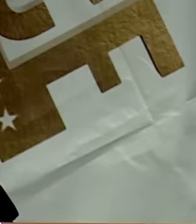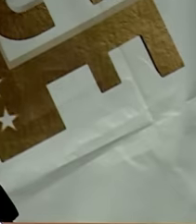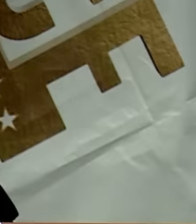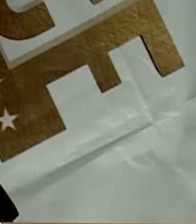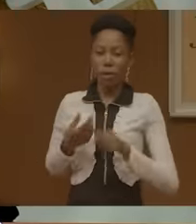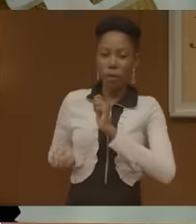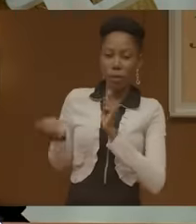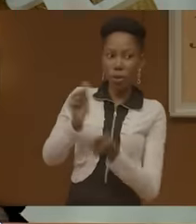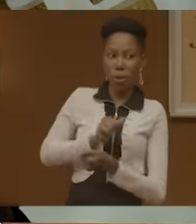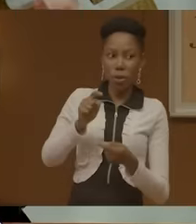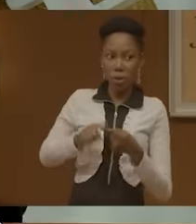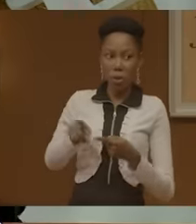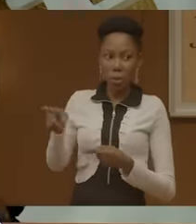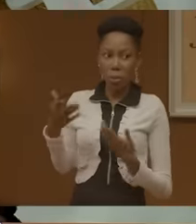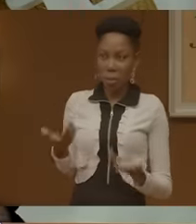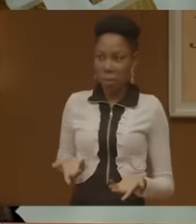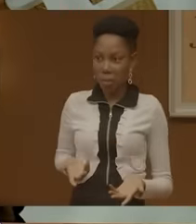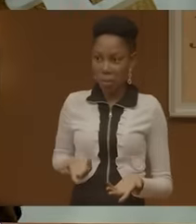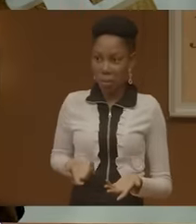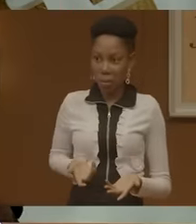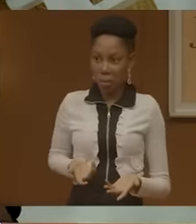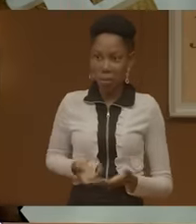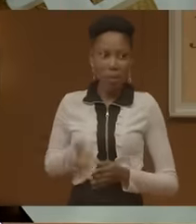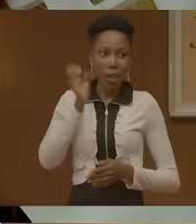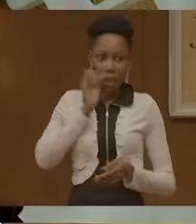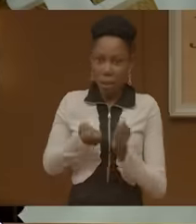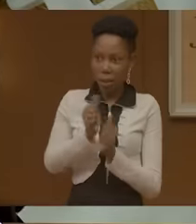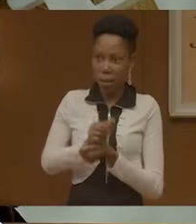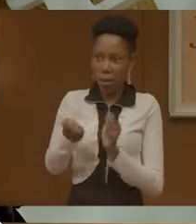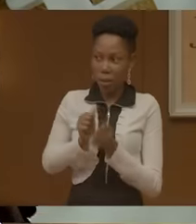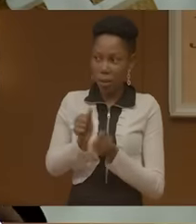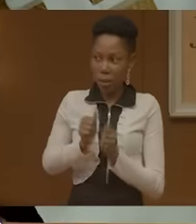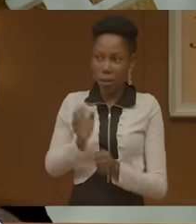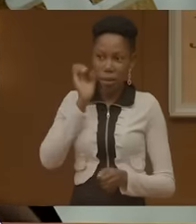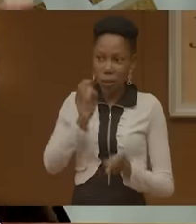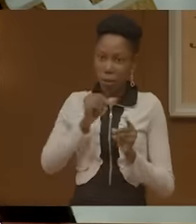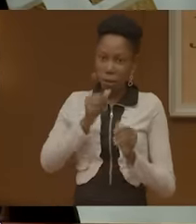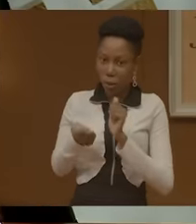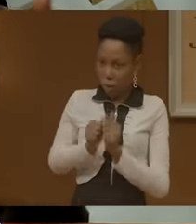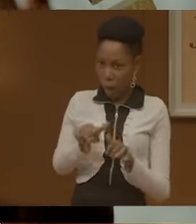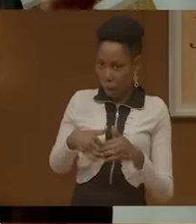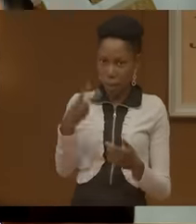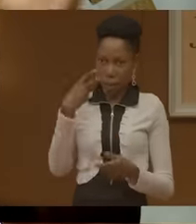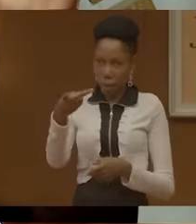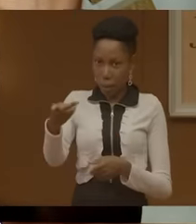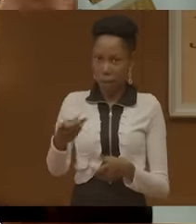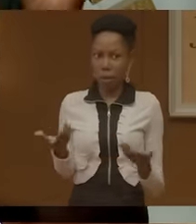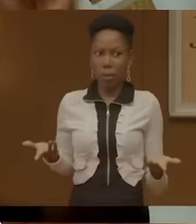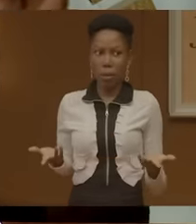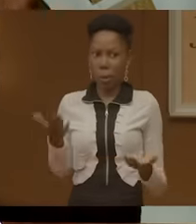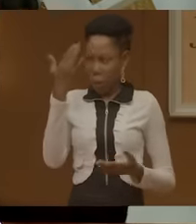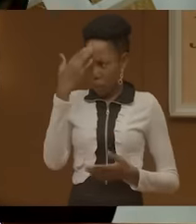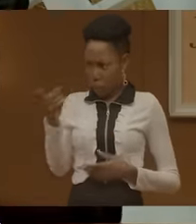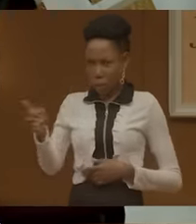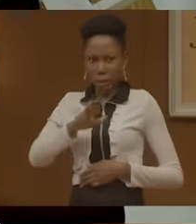into this matter. I have not said anything. She has changed. Nothing to back it up. You say she has changed. You have not said anything.